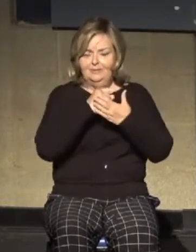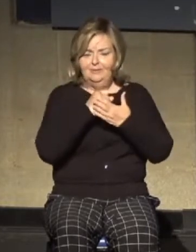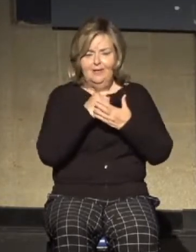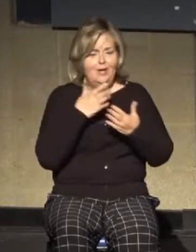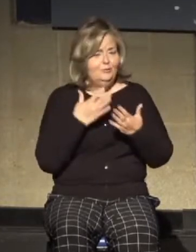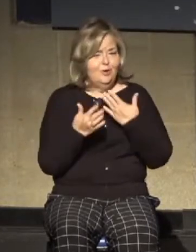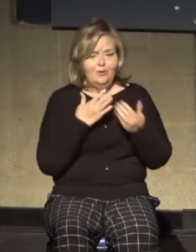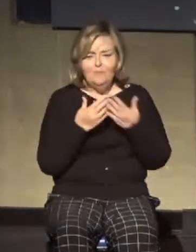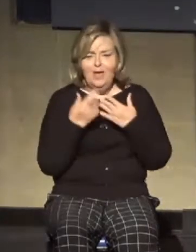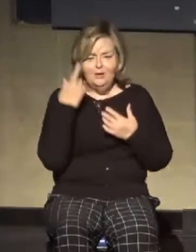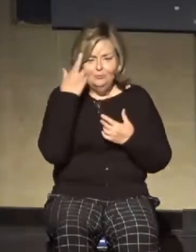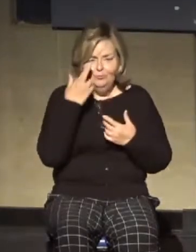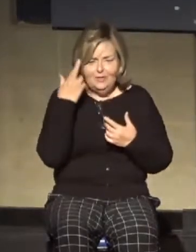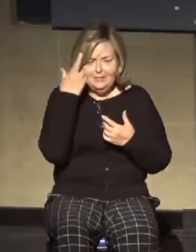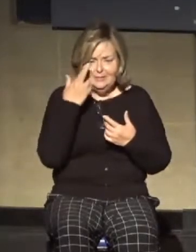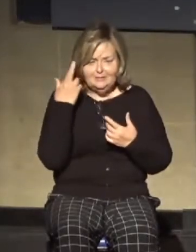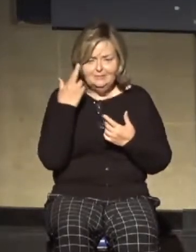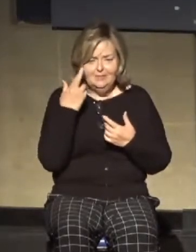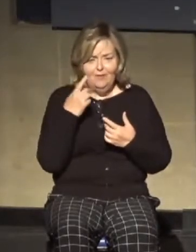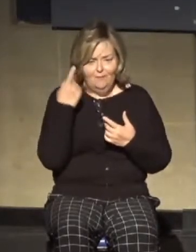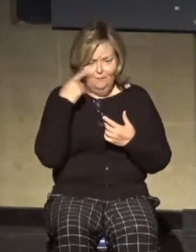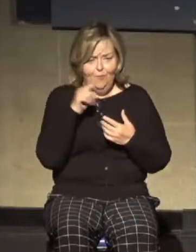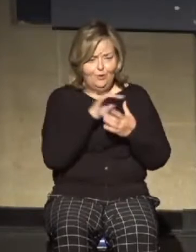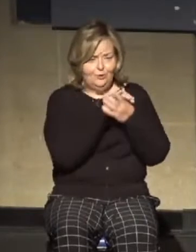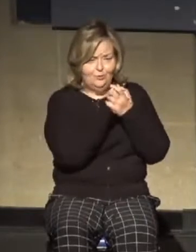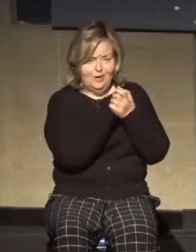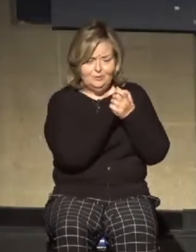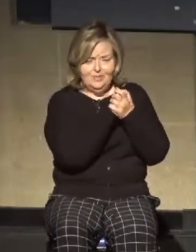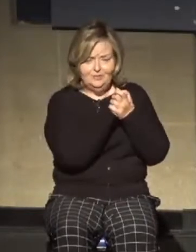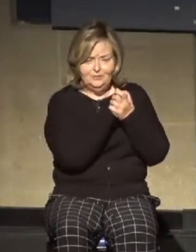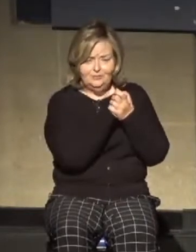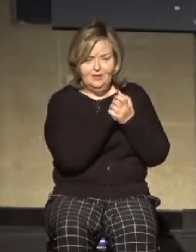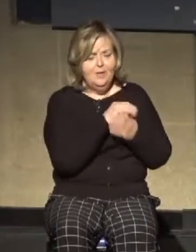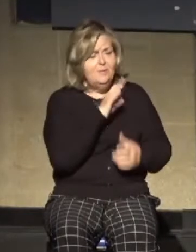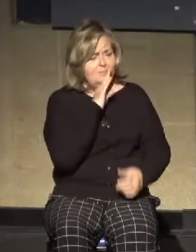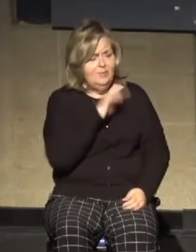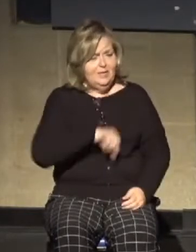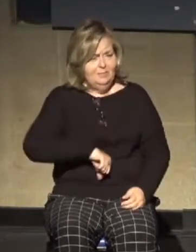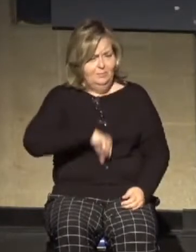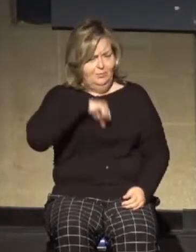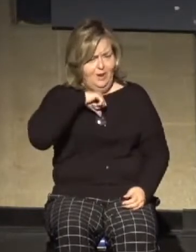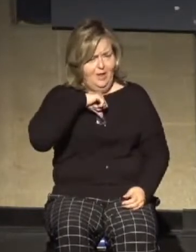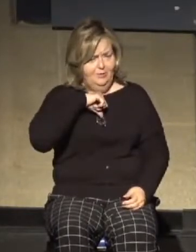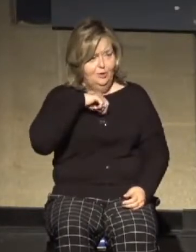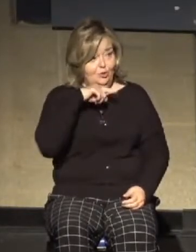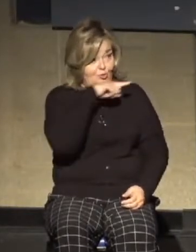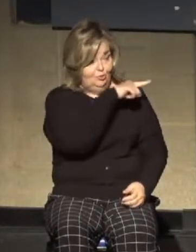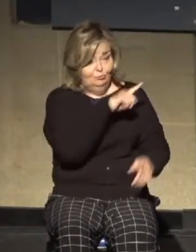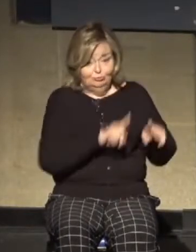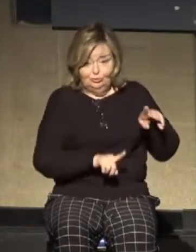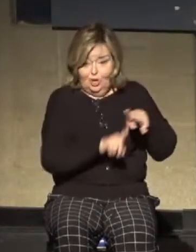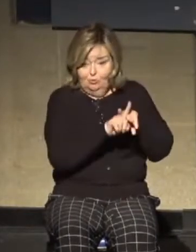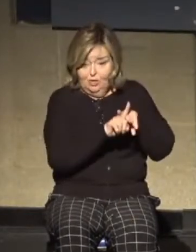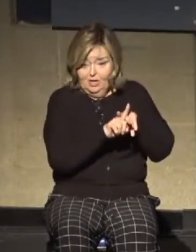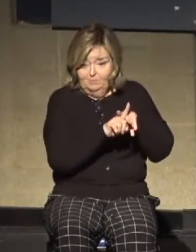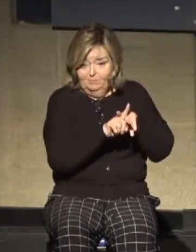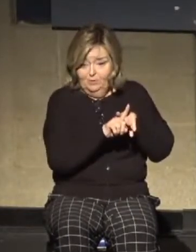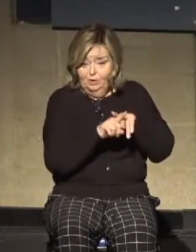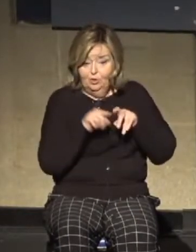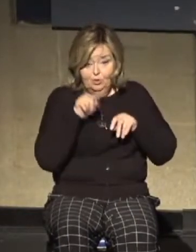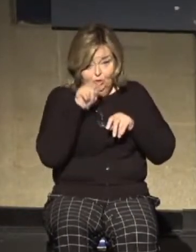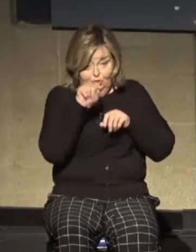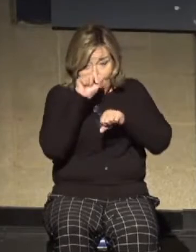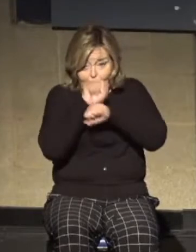Regardless of the reason for telling yourself congratulations, you should be proud. You showed up, you put in the